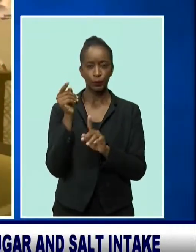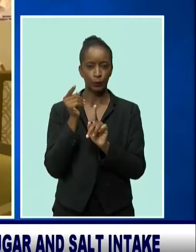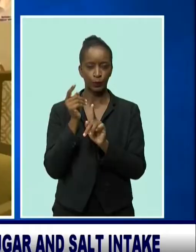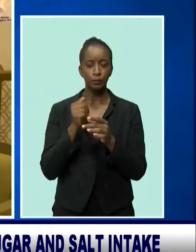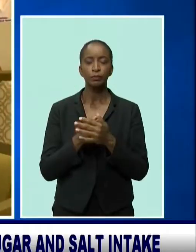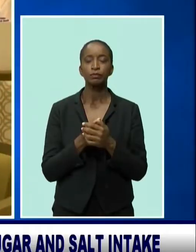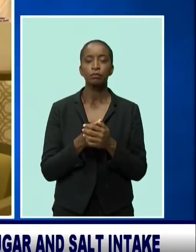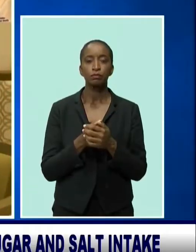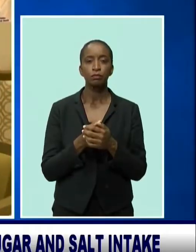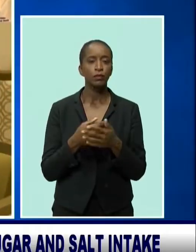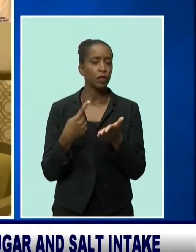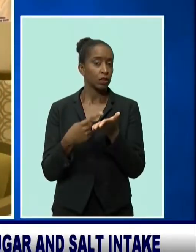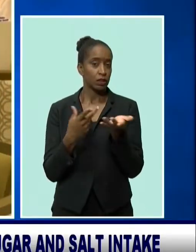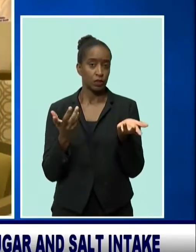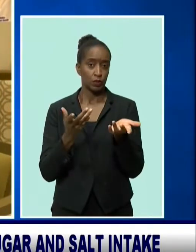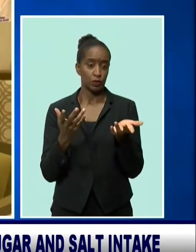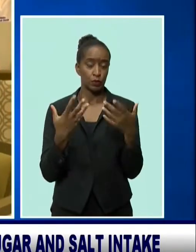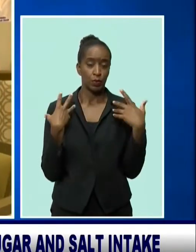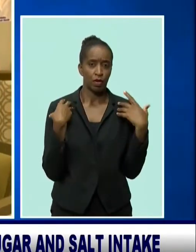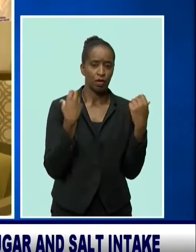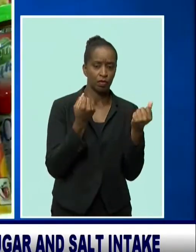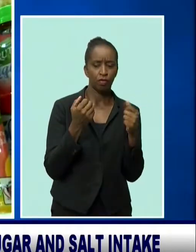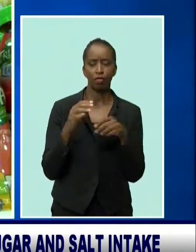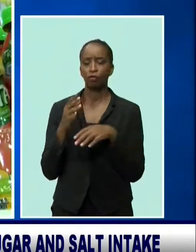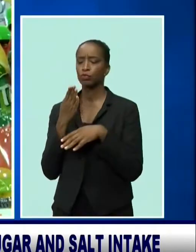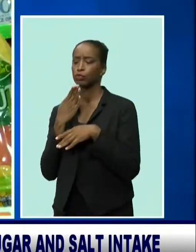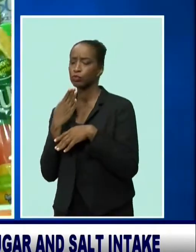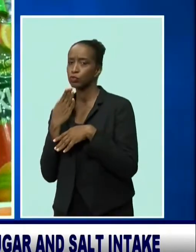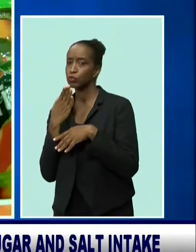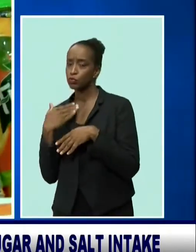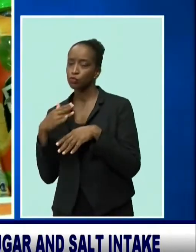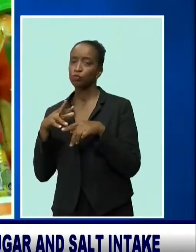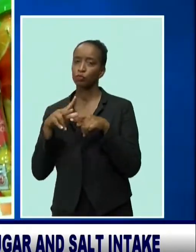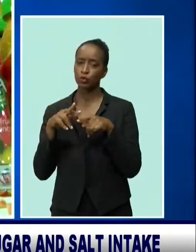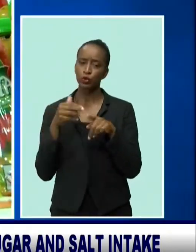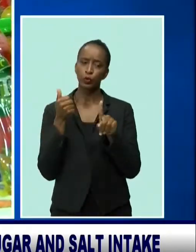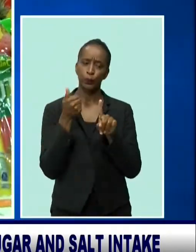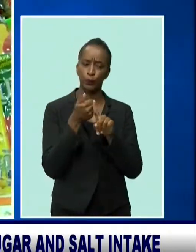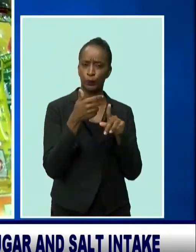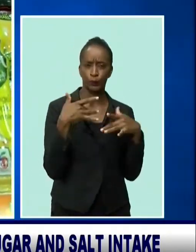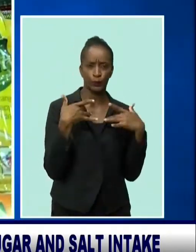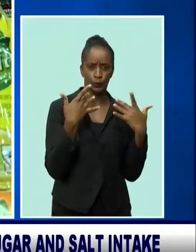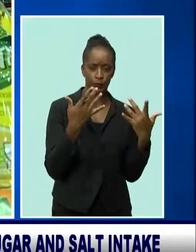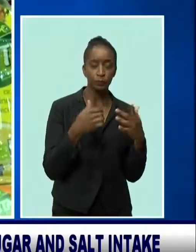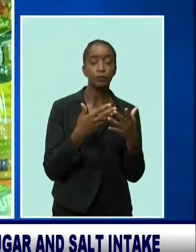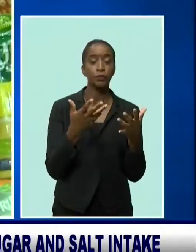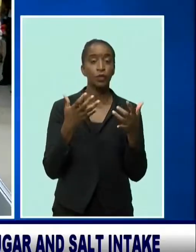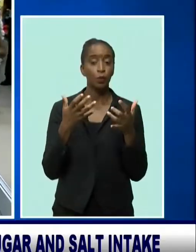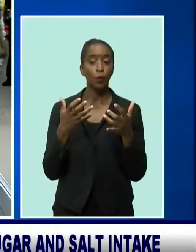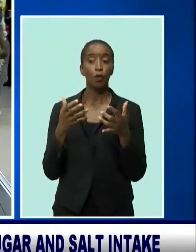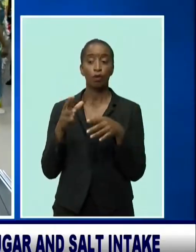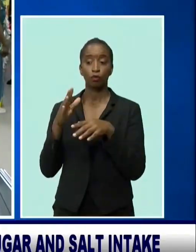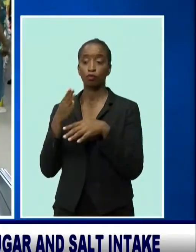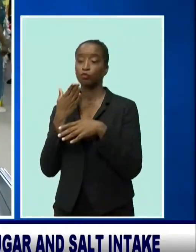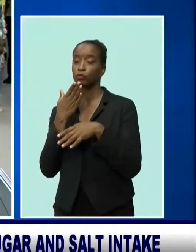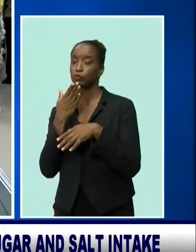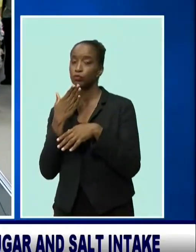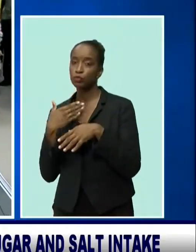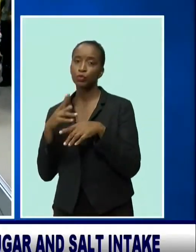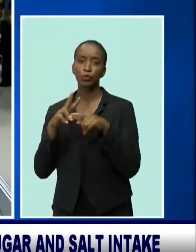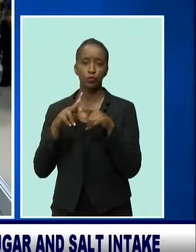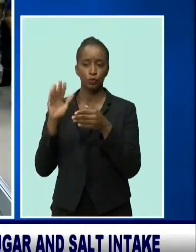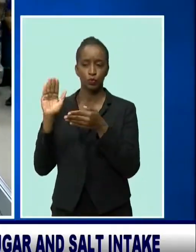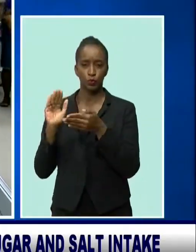salt and sugar on health, engage stakeholders to secure a gradual and sustained reduction of salt and sugar, promote a comprehensive